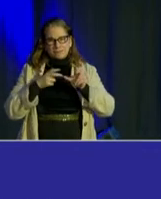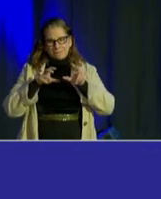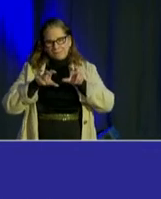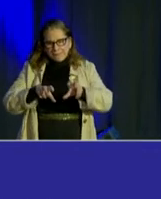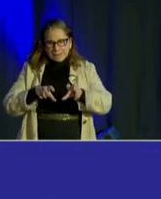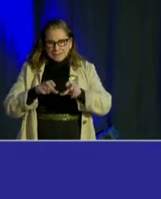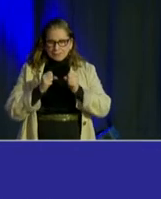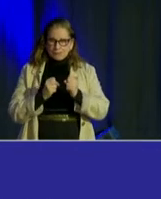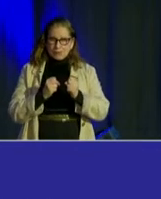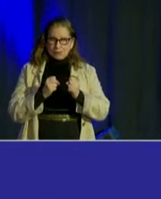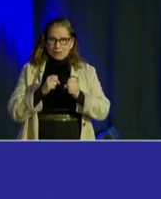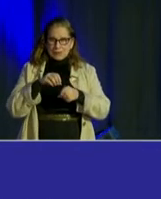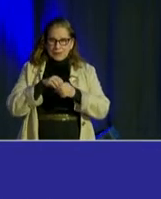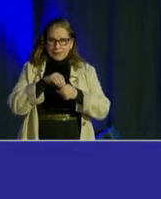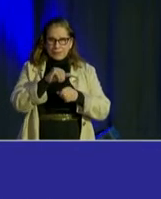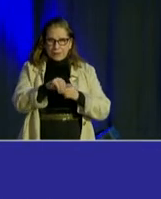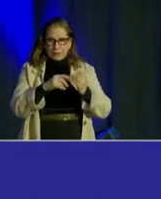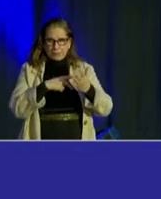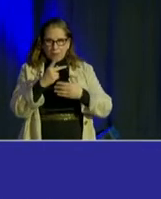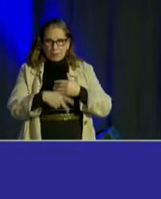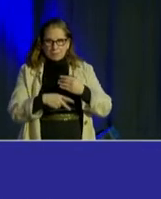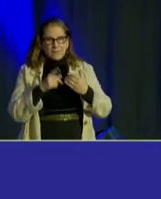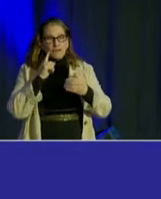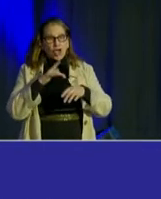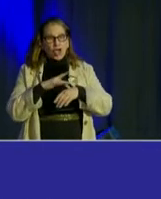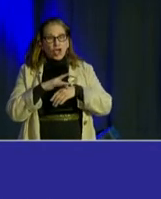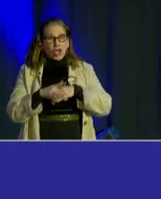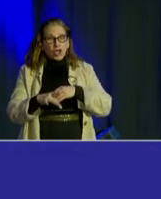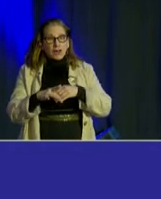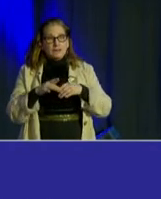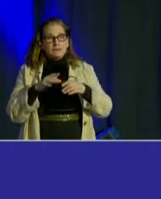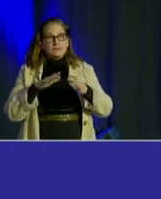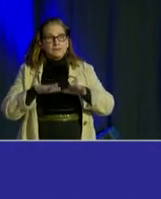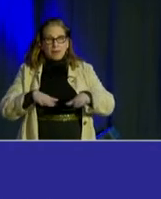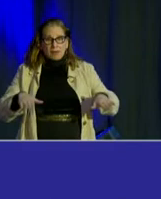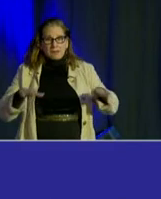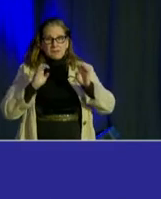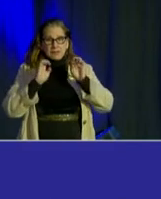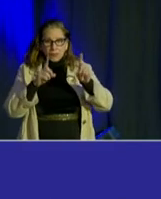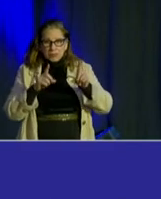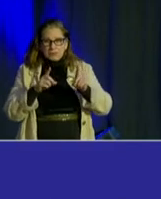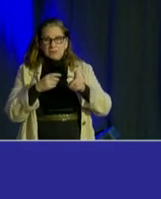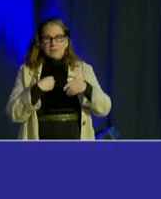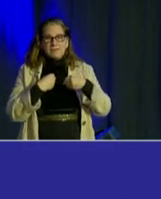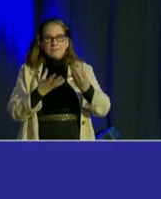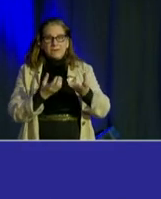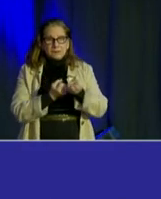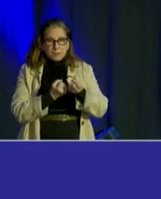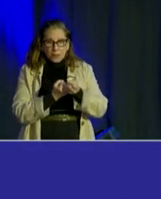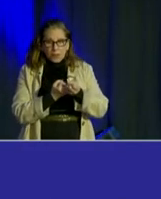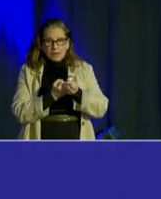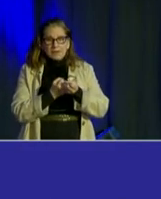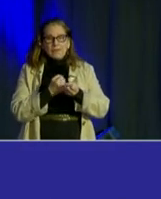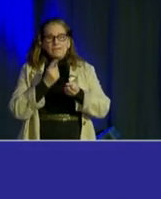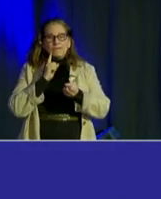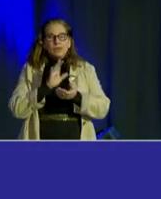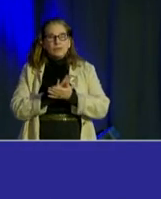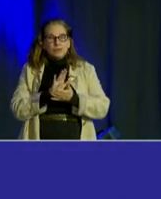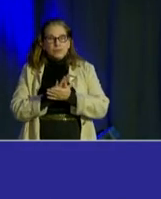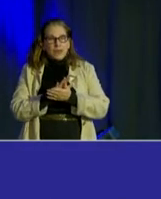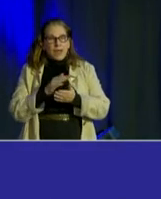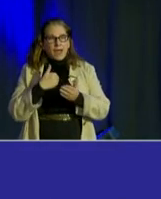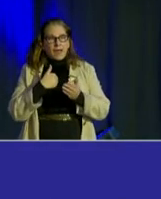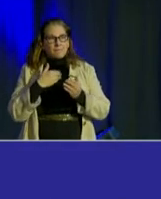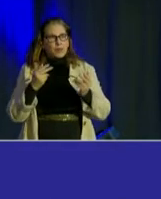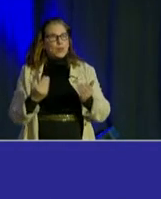sector. This would mean vital new supports for schools to ensure that we continue to expand our mental health services, to